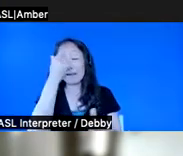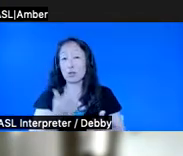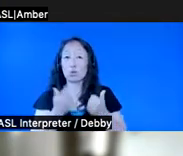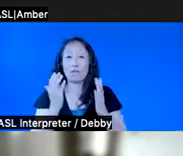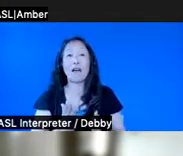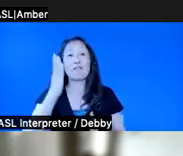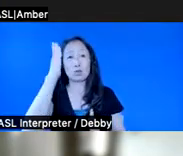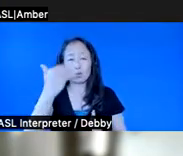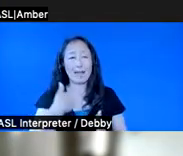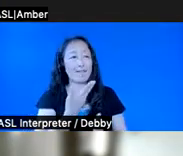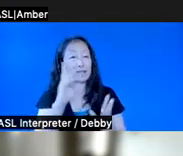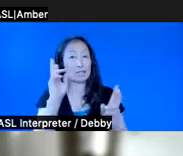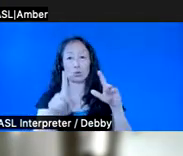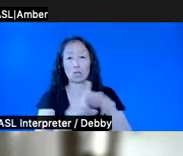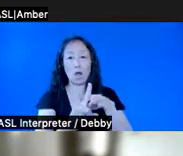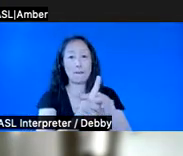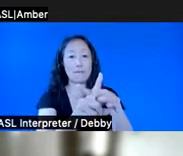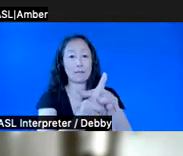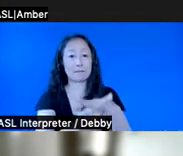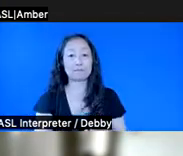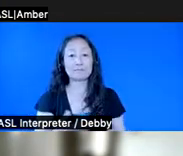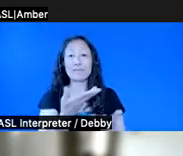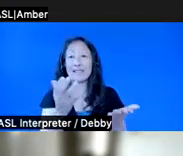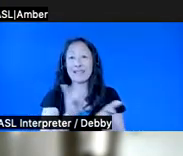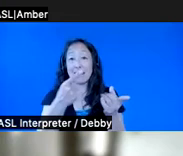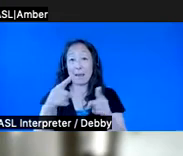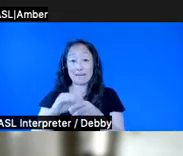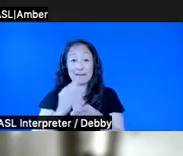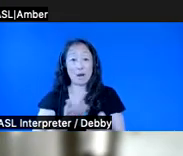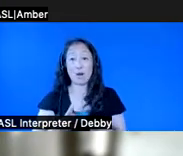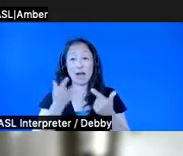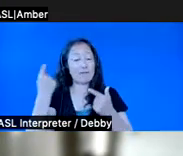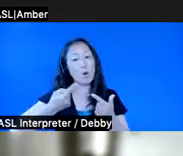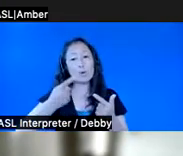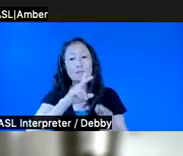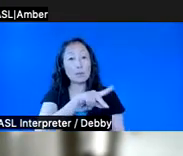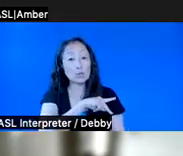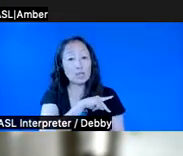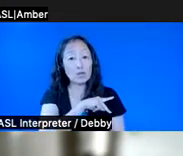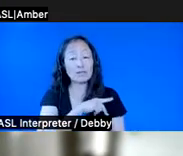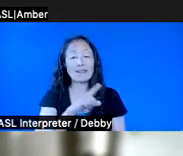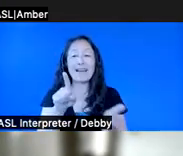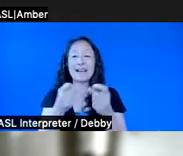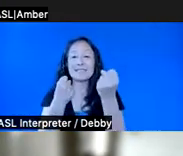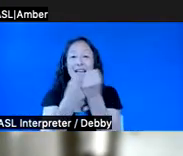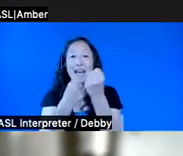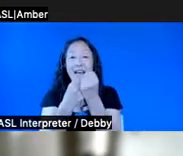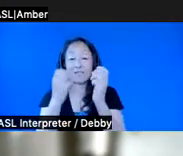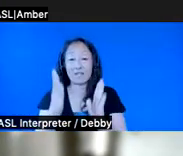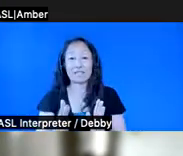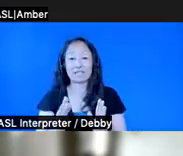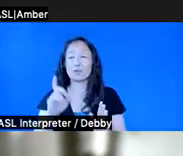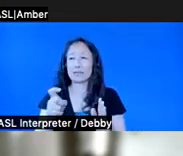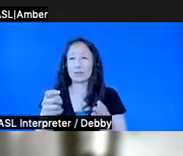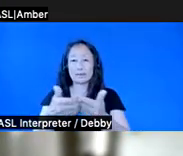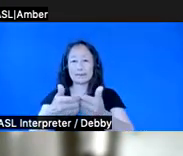the things that go on in our lives are always personal, right? And so as advocates, we have to be careful to make a separation between,